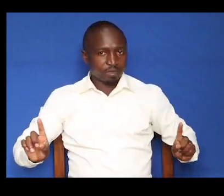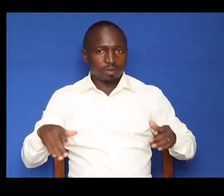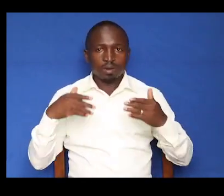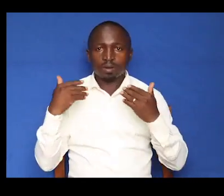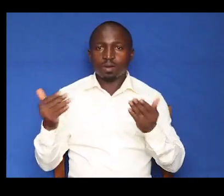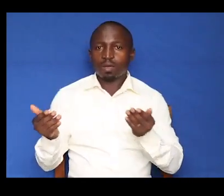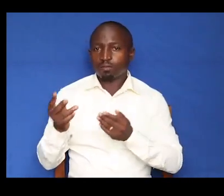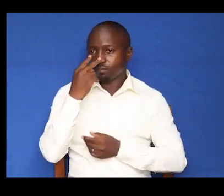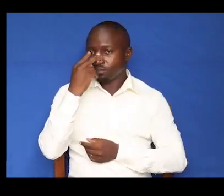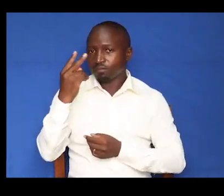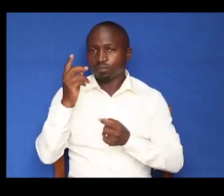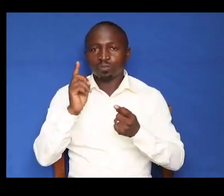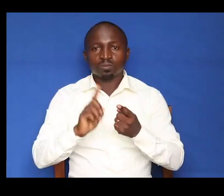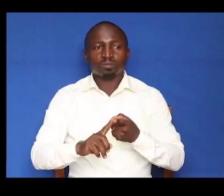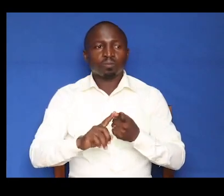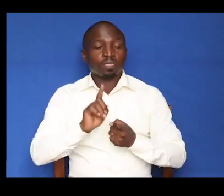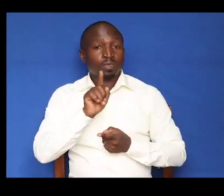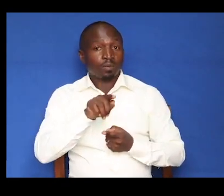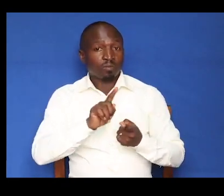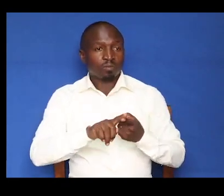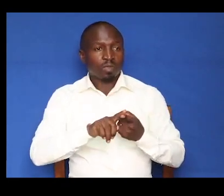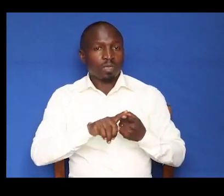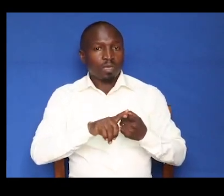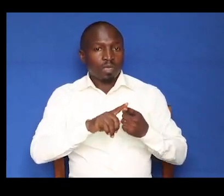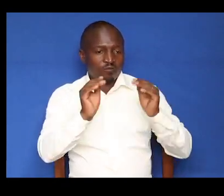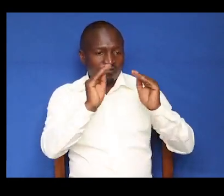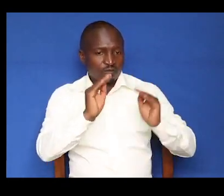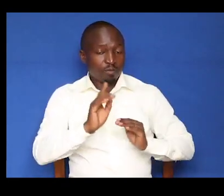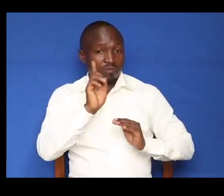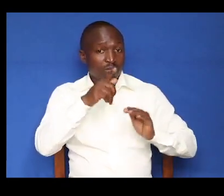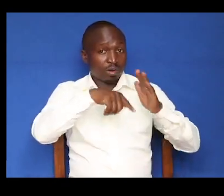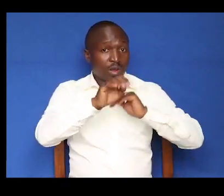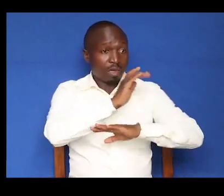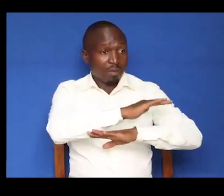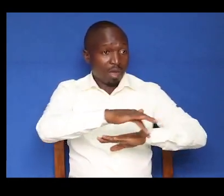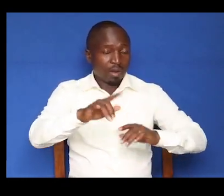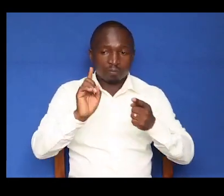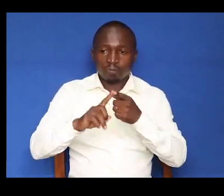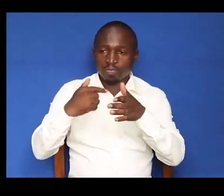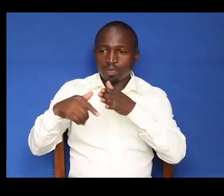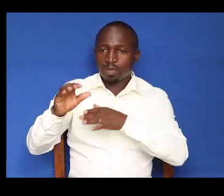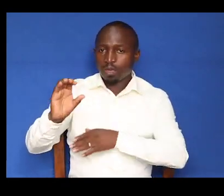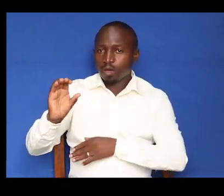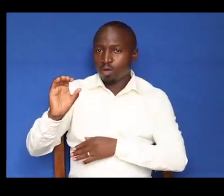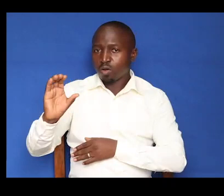Relatively to the concern, the most pronounced organisms are of coral